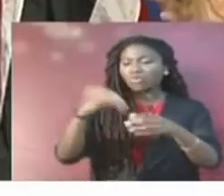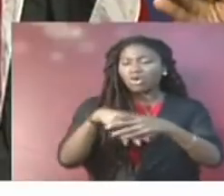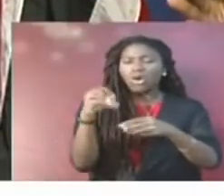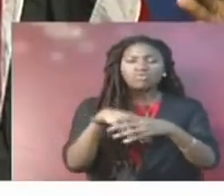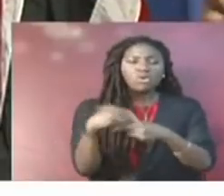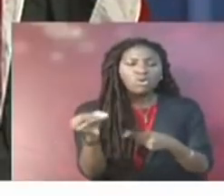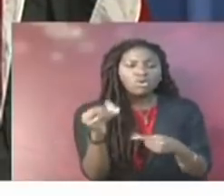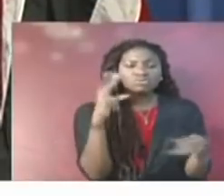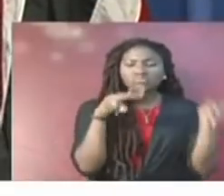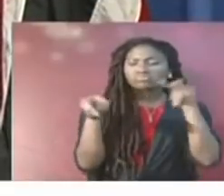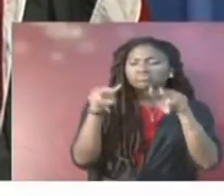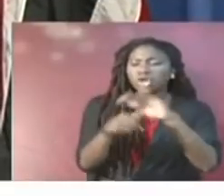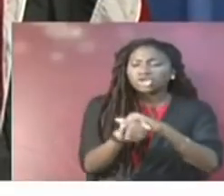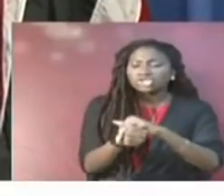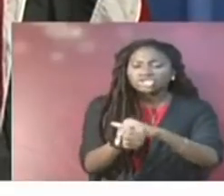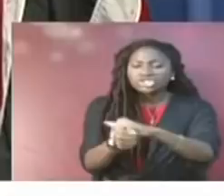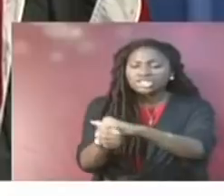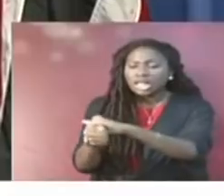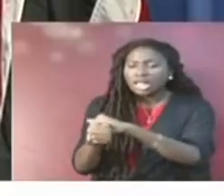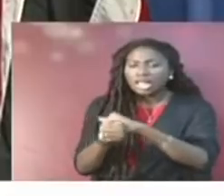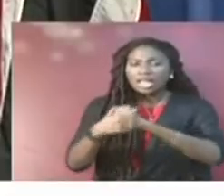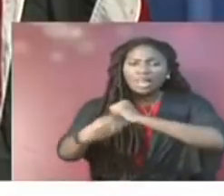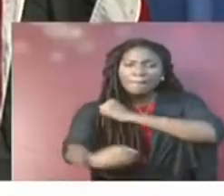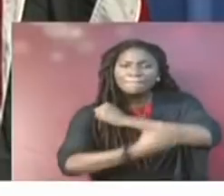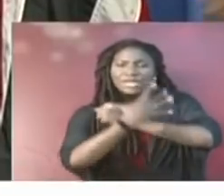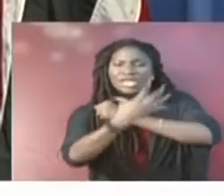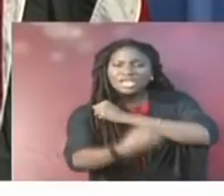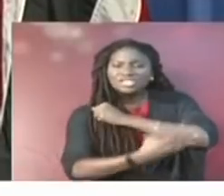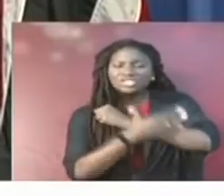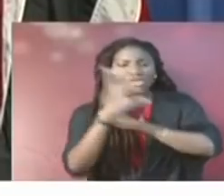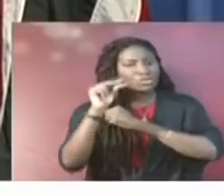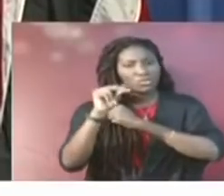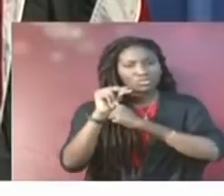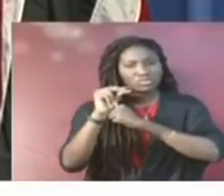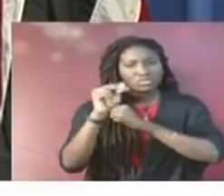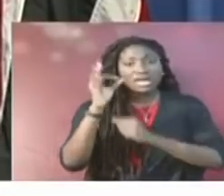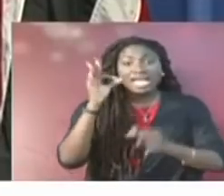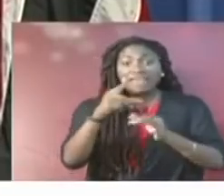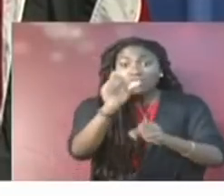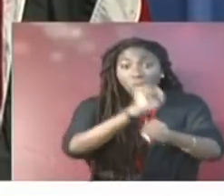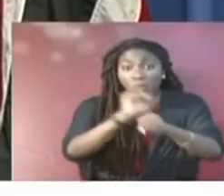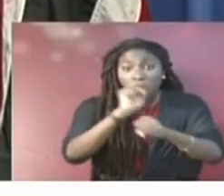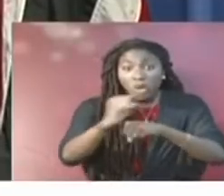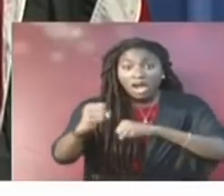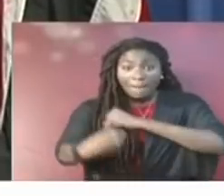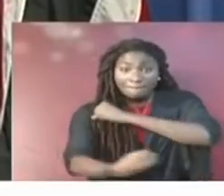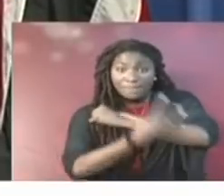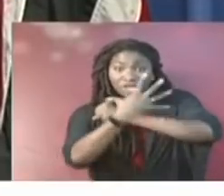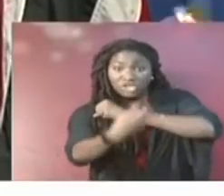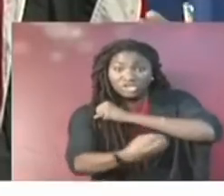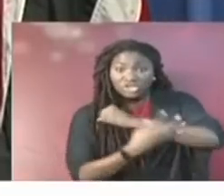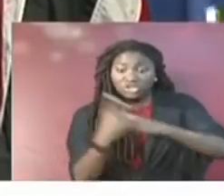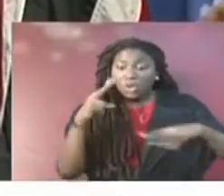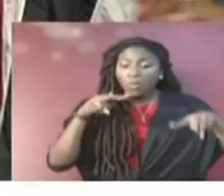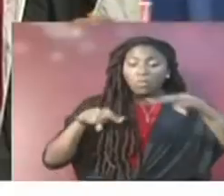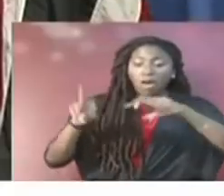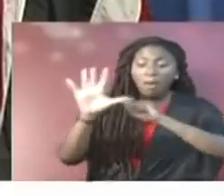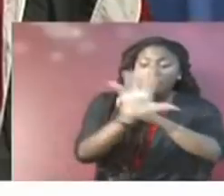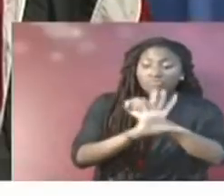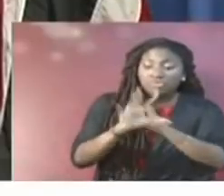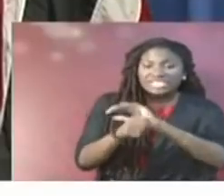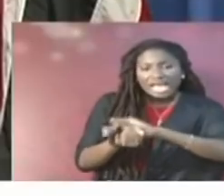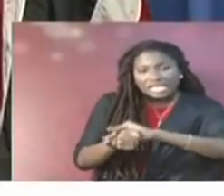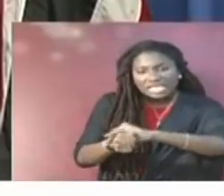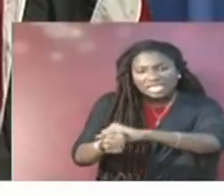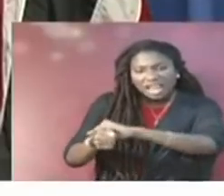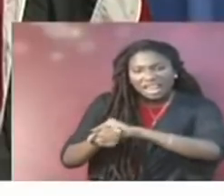see turtles, but those who are actually protecting the turtles can go out on the beaches, even though the beaches are closed. So we did leave those things